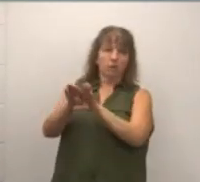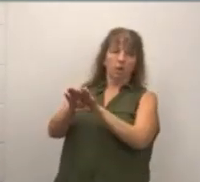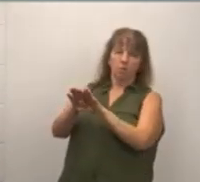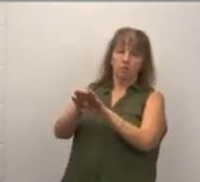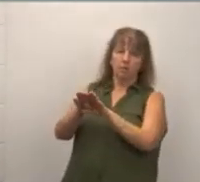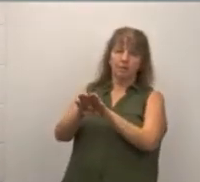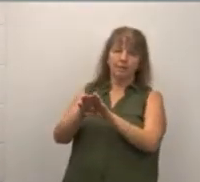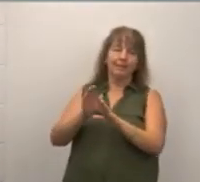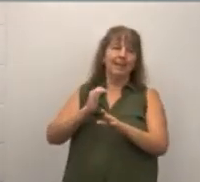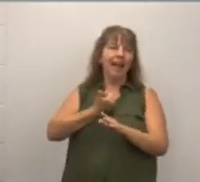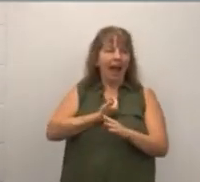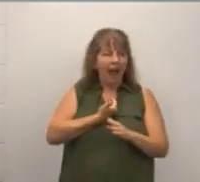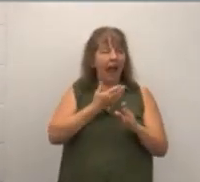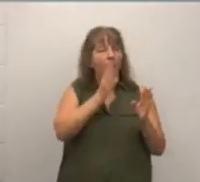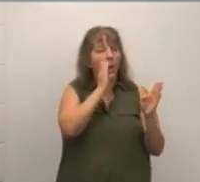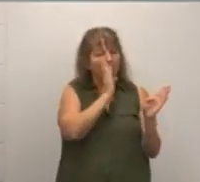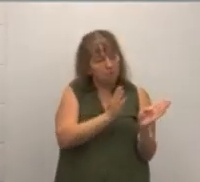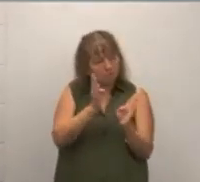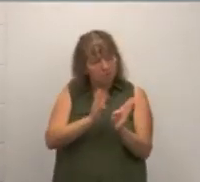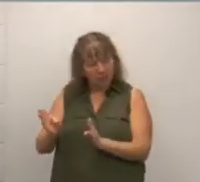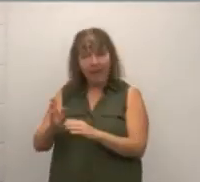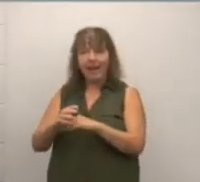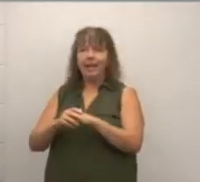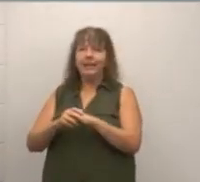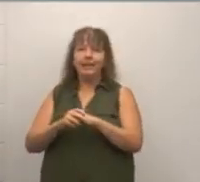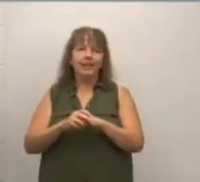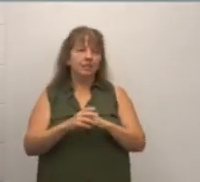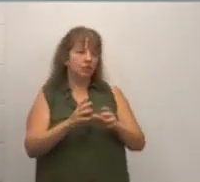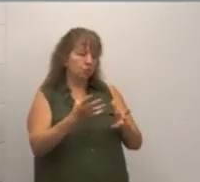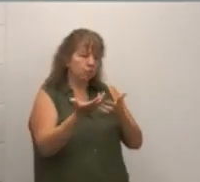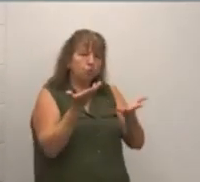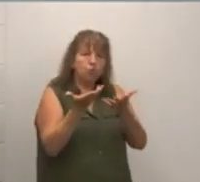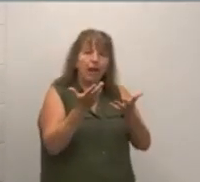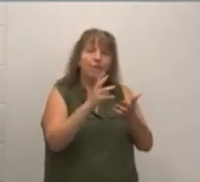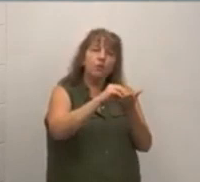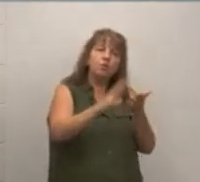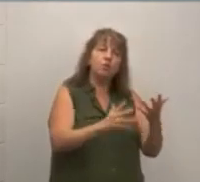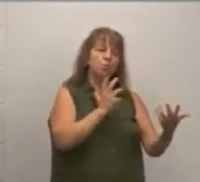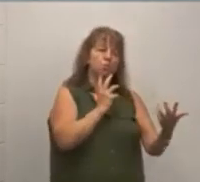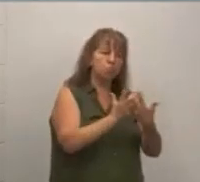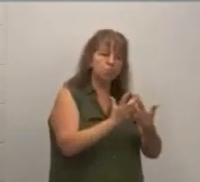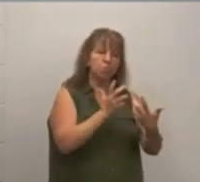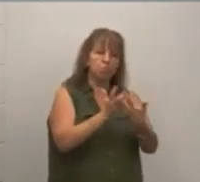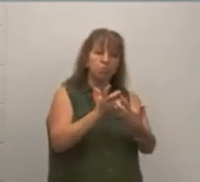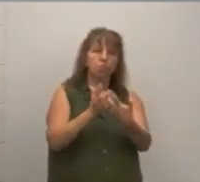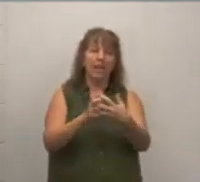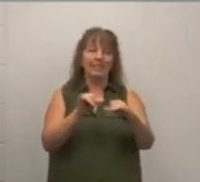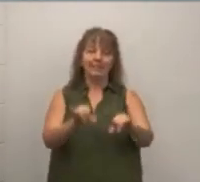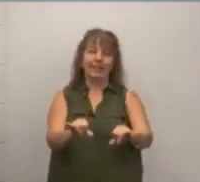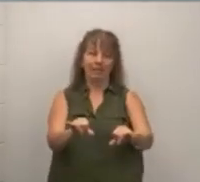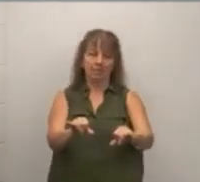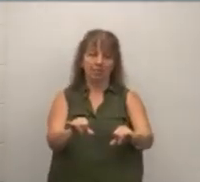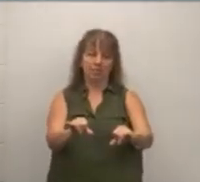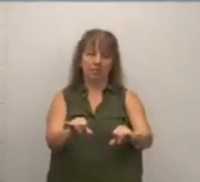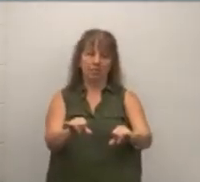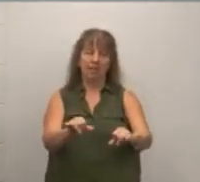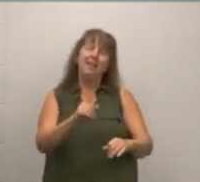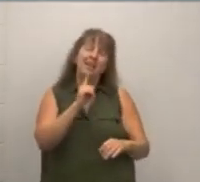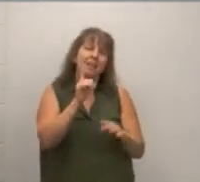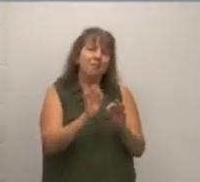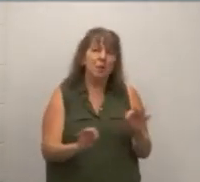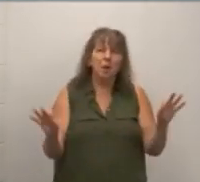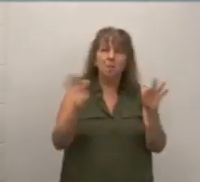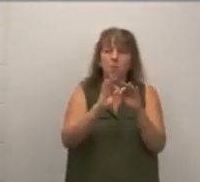teacher and other staff members that they may be in front of. And for continuity of a lot of things, it's important to keep the